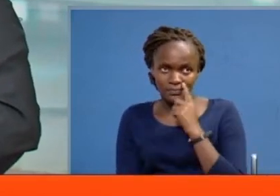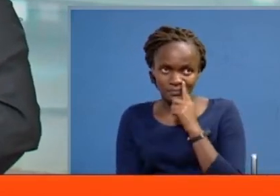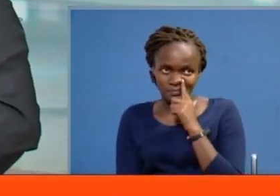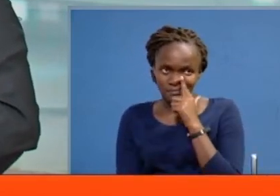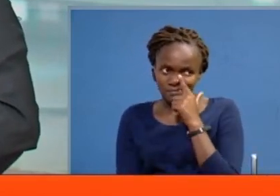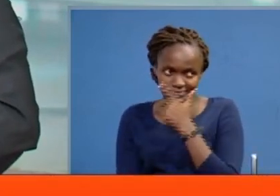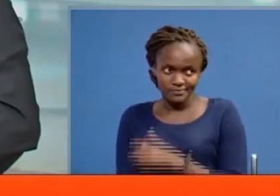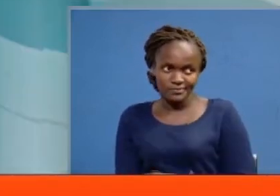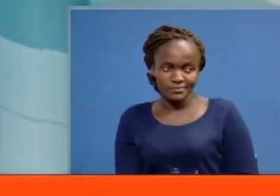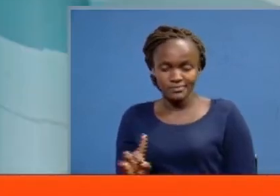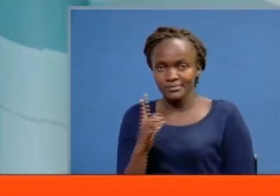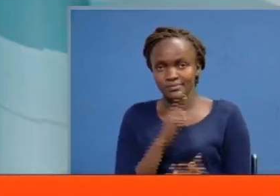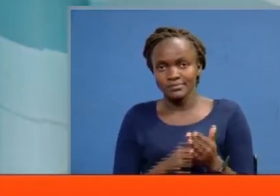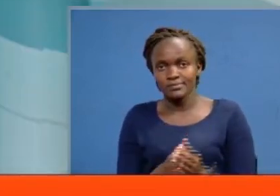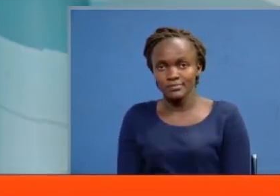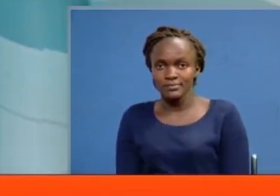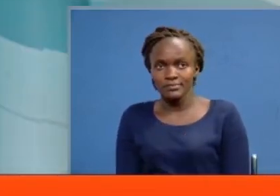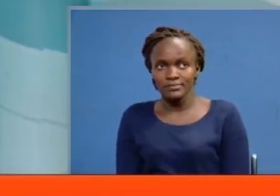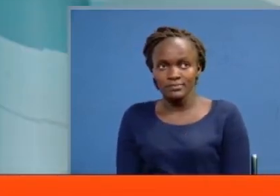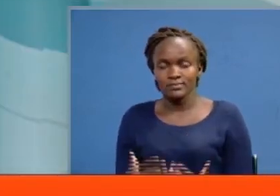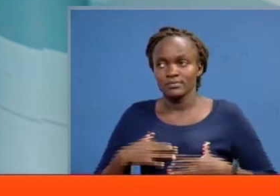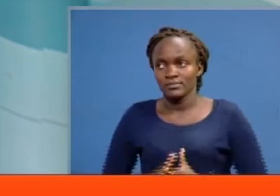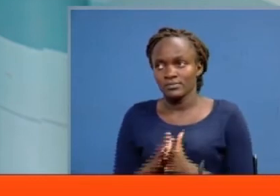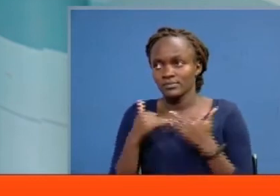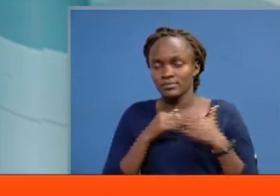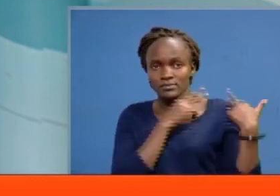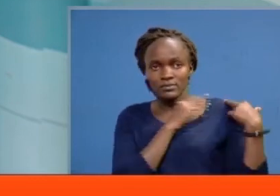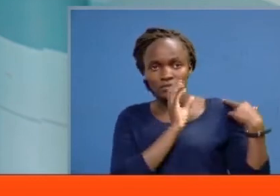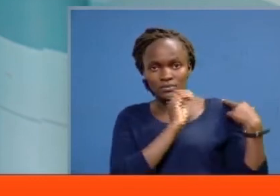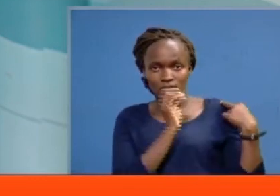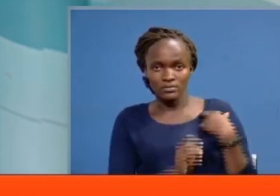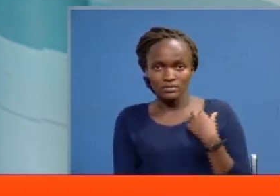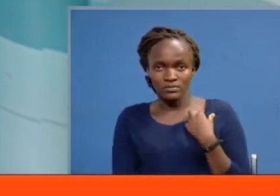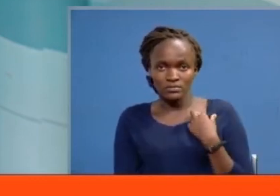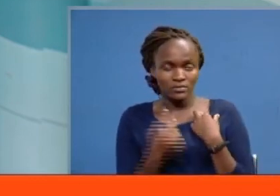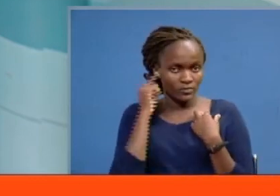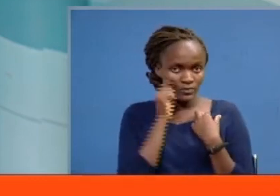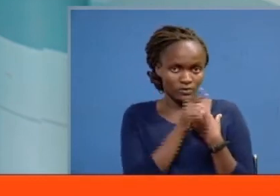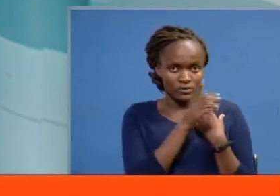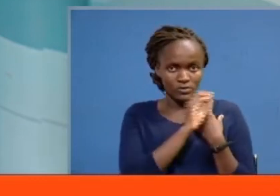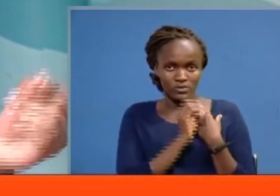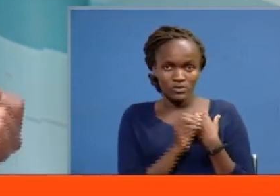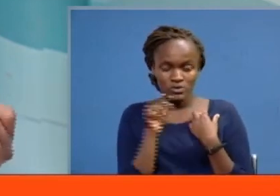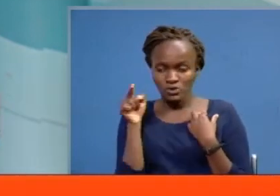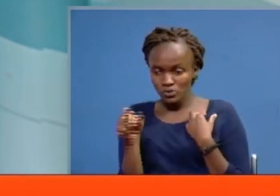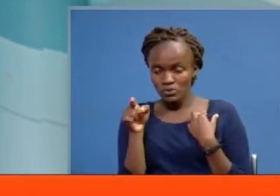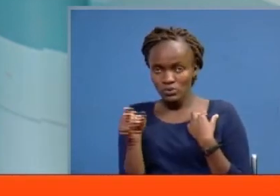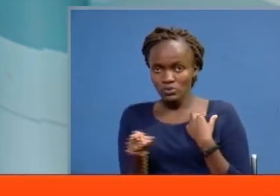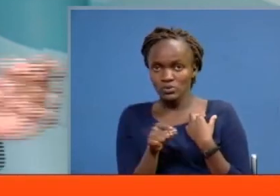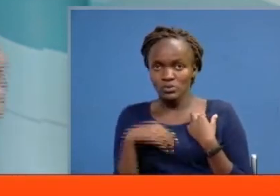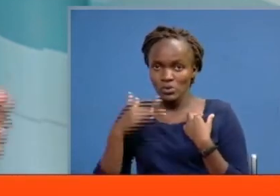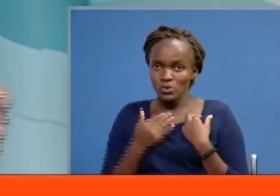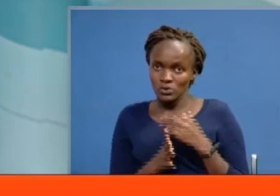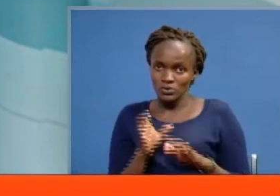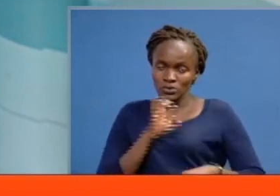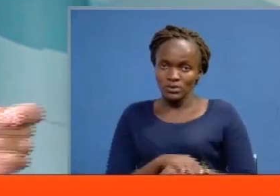Okay, first and foremost, mentors don't have responsibility over you. It's up to you to really pursue